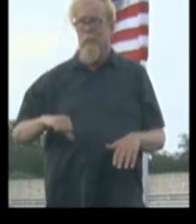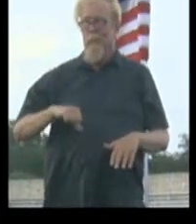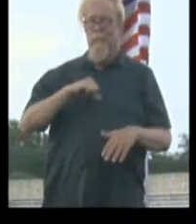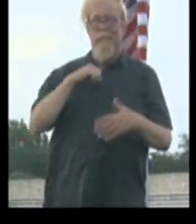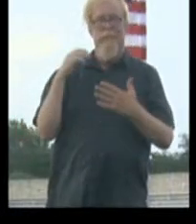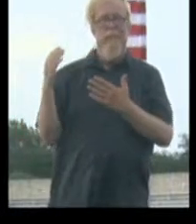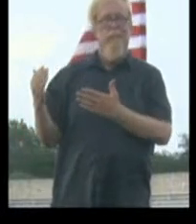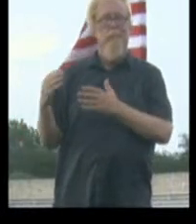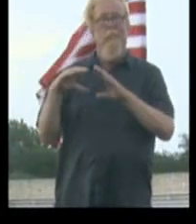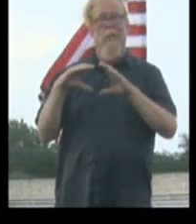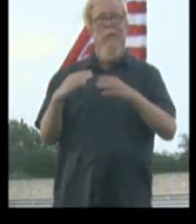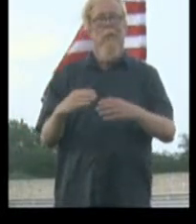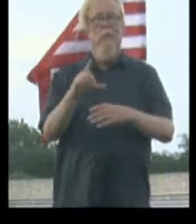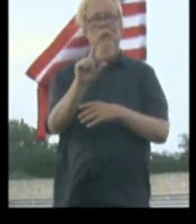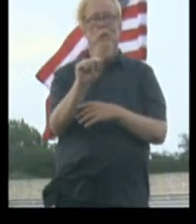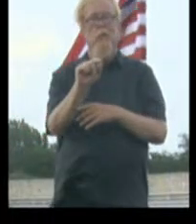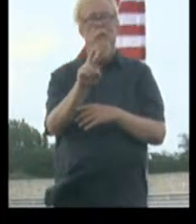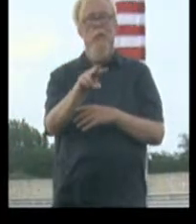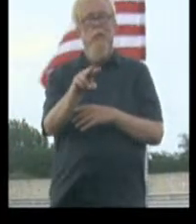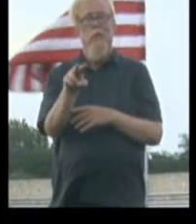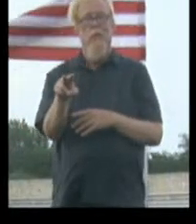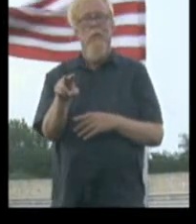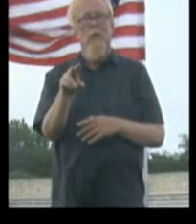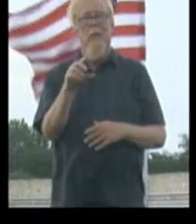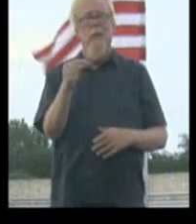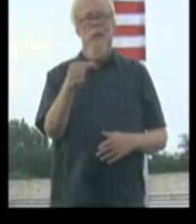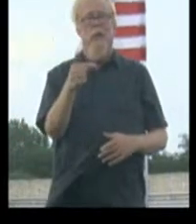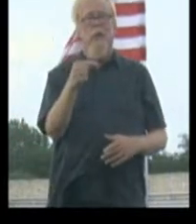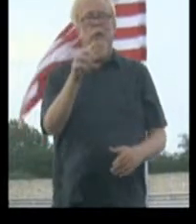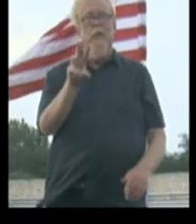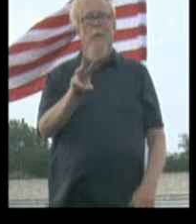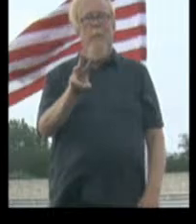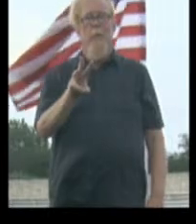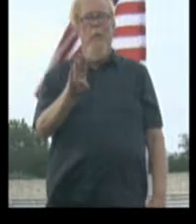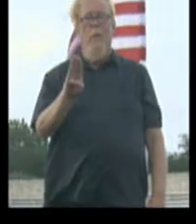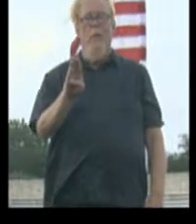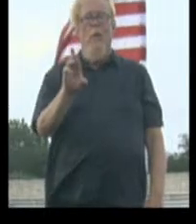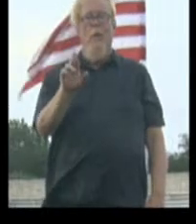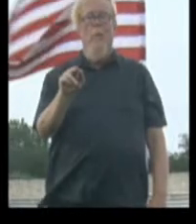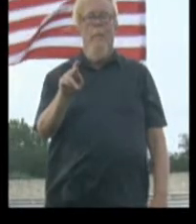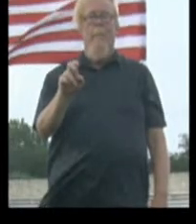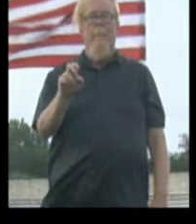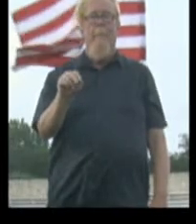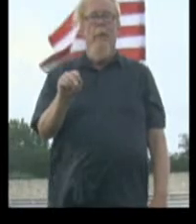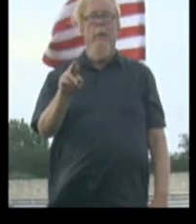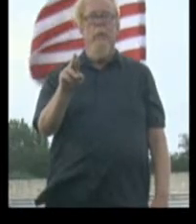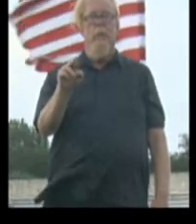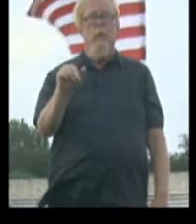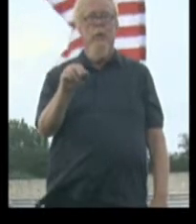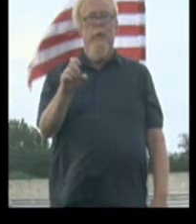the class of 2022 from G.W. Brackenridge High School.